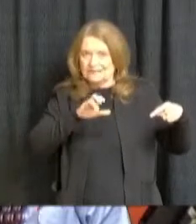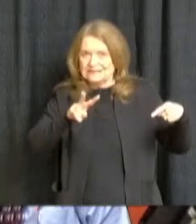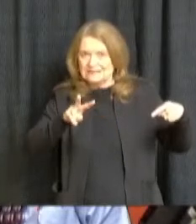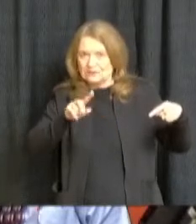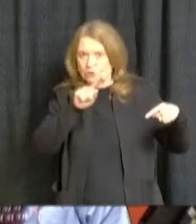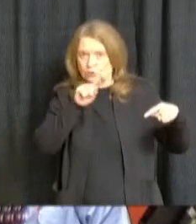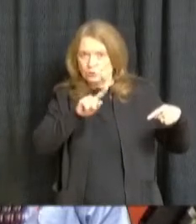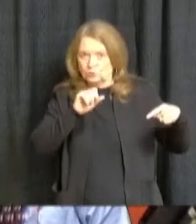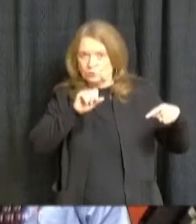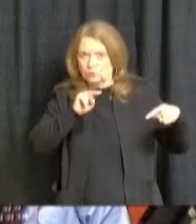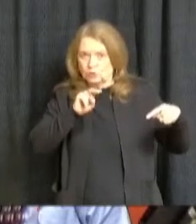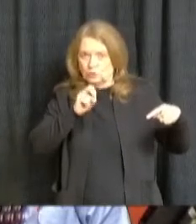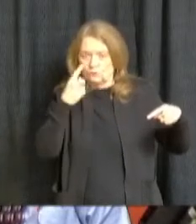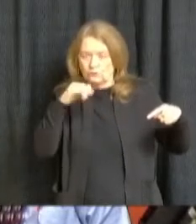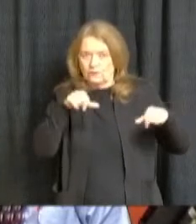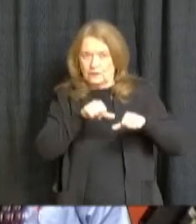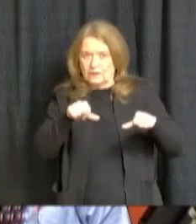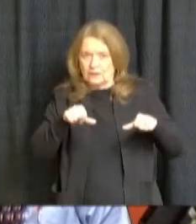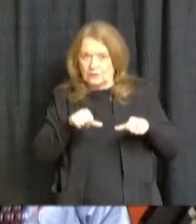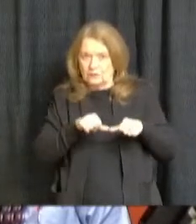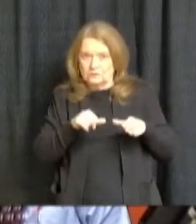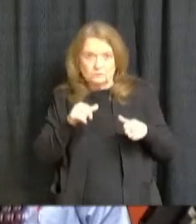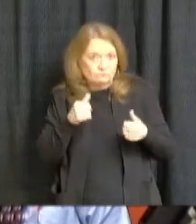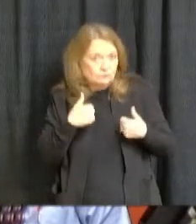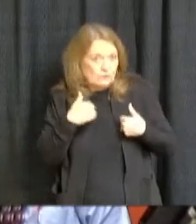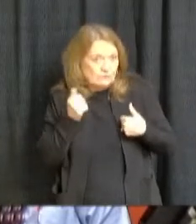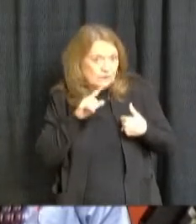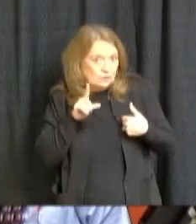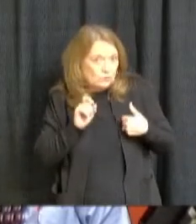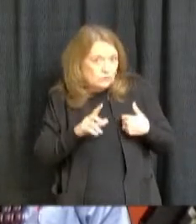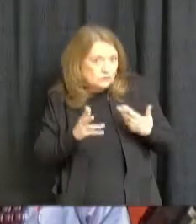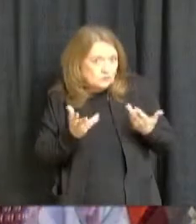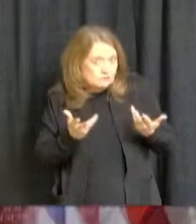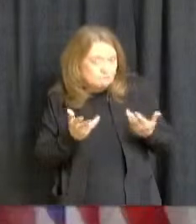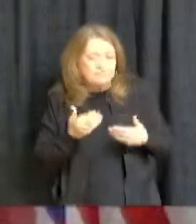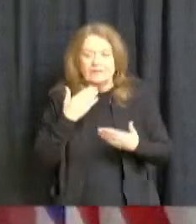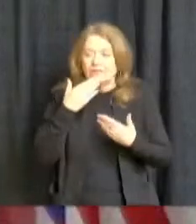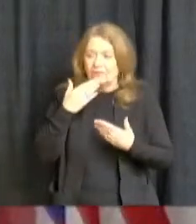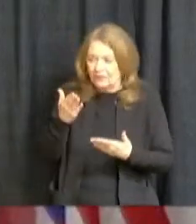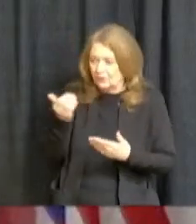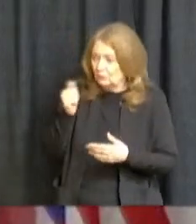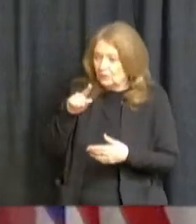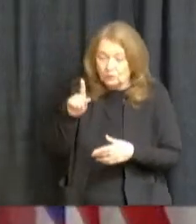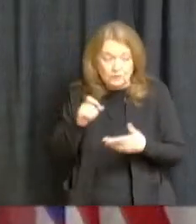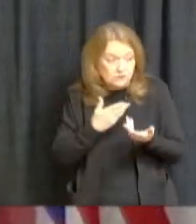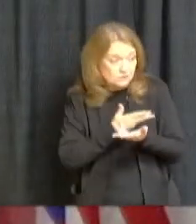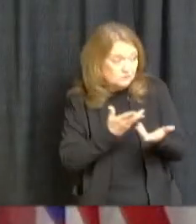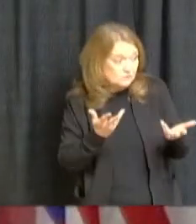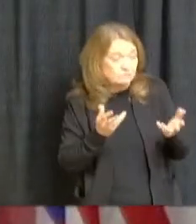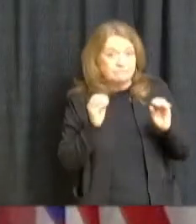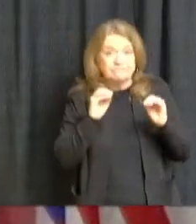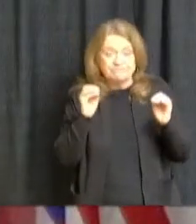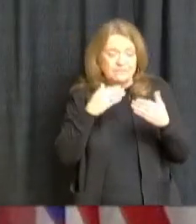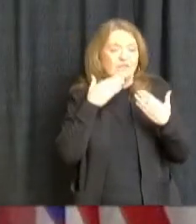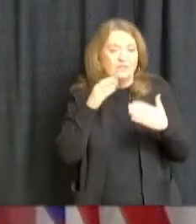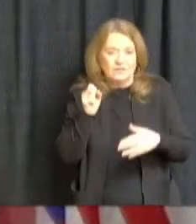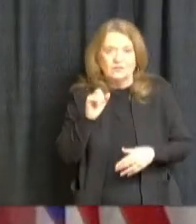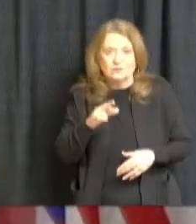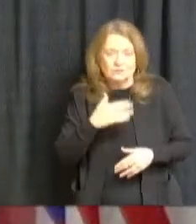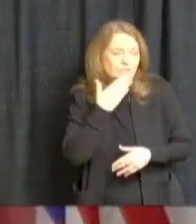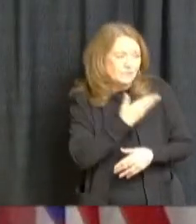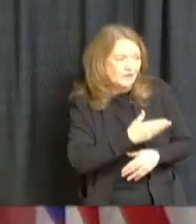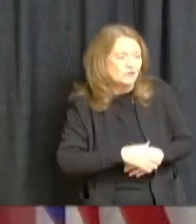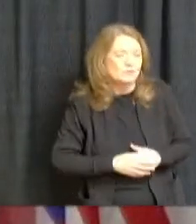So, if anybody has any questions. Thank you, Mr. Blick. Any questions? Seeing none, thank you, sir. Thank